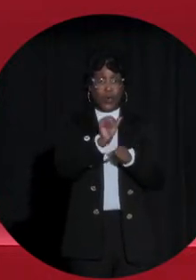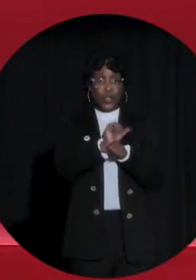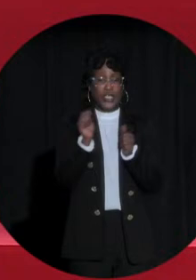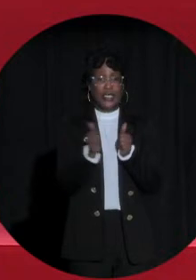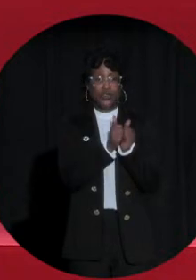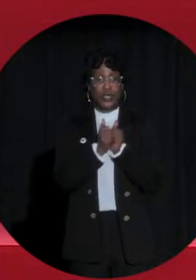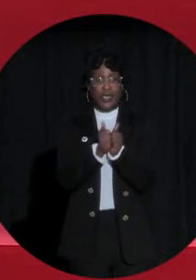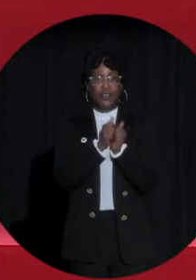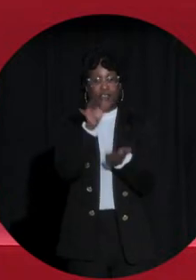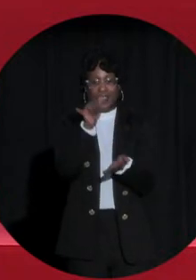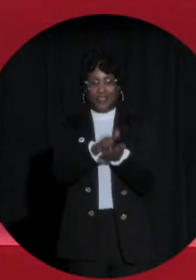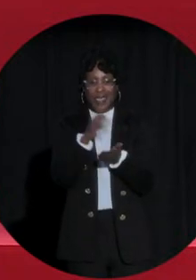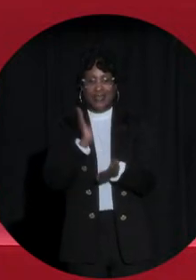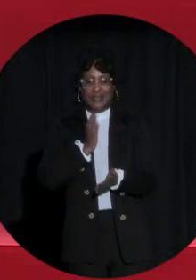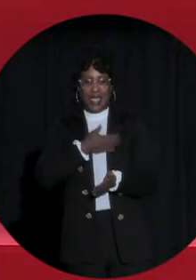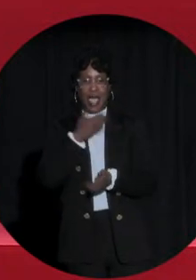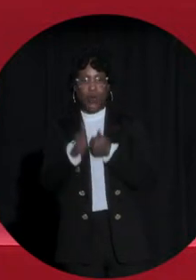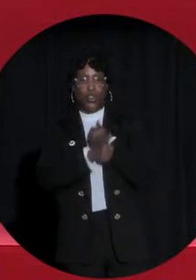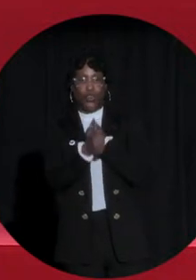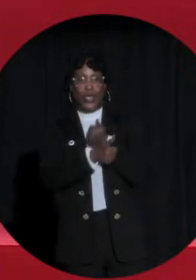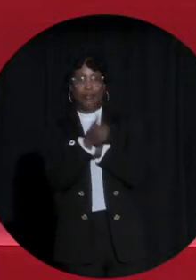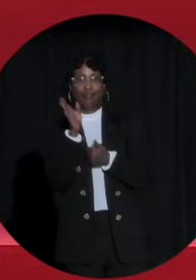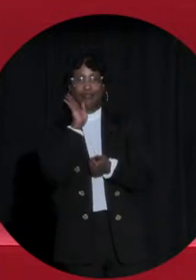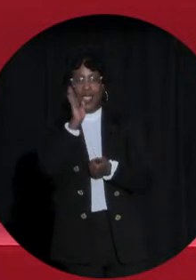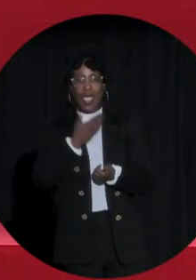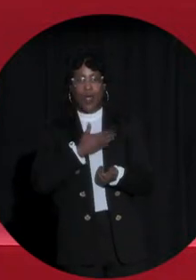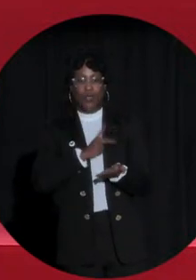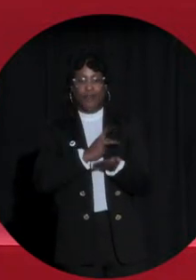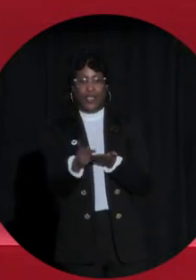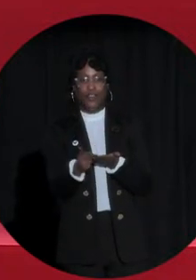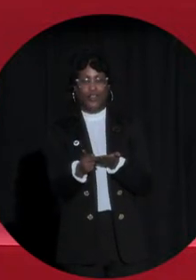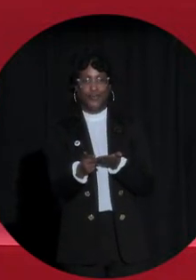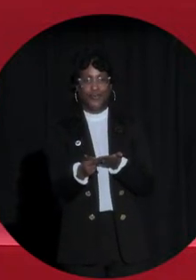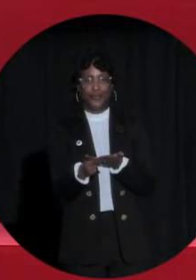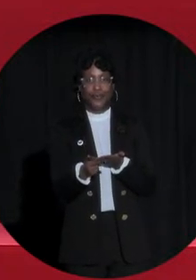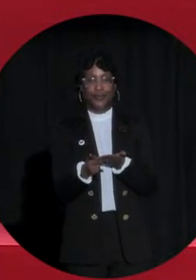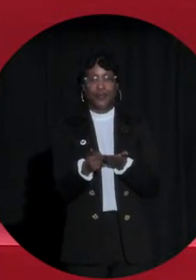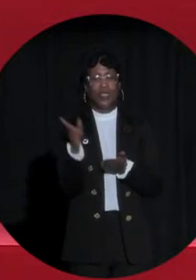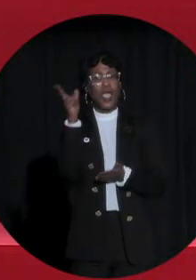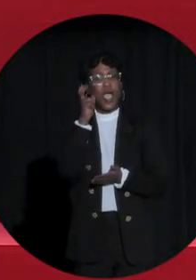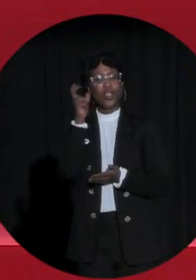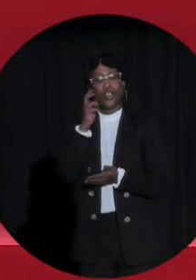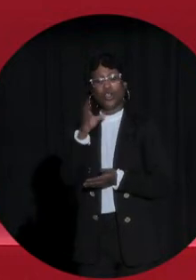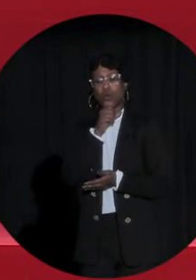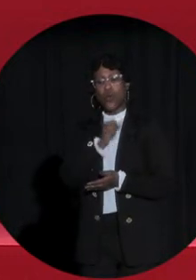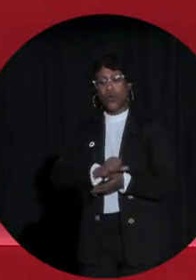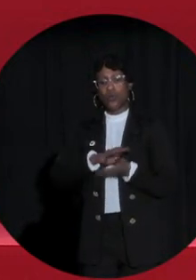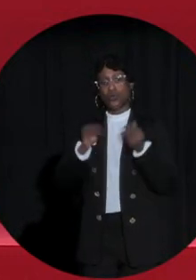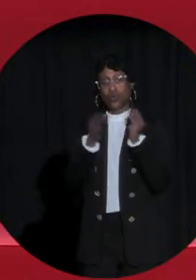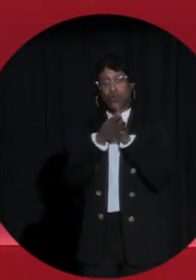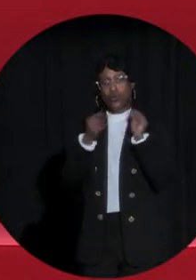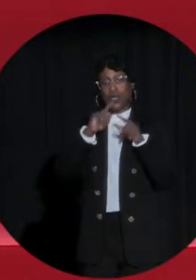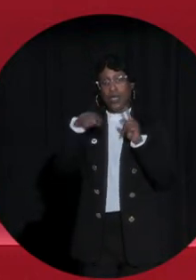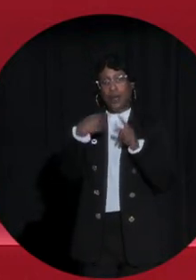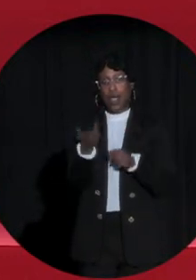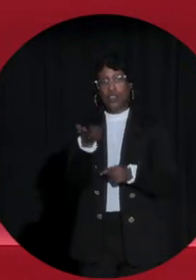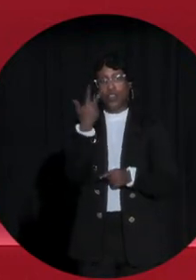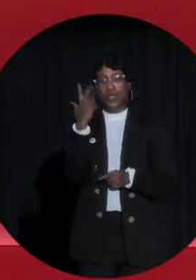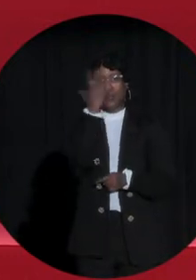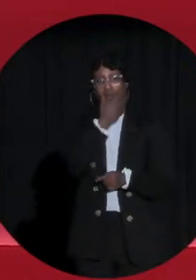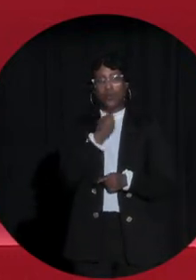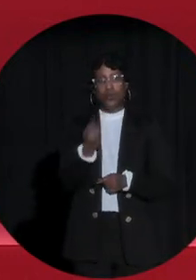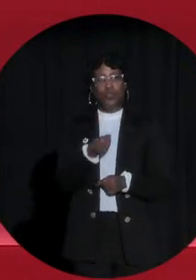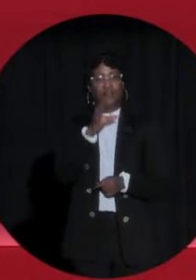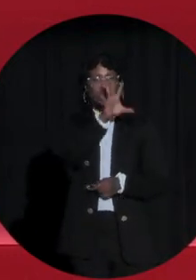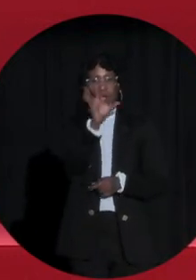other. I once heard an old folk tale of three beautiful African water buck who were close